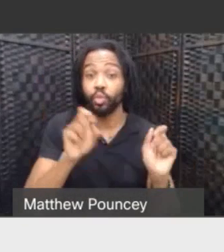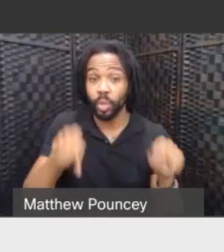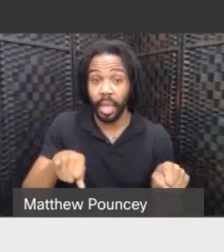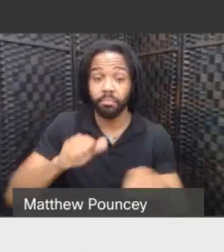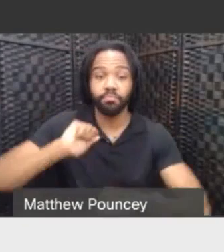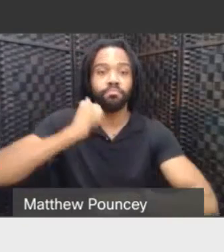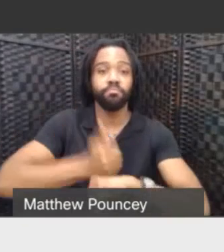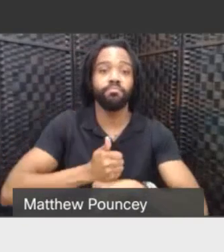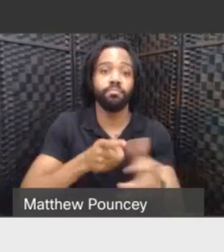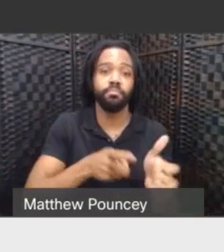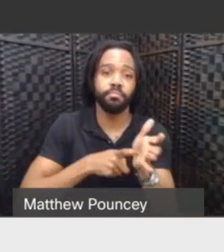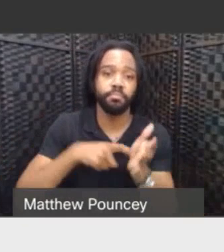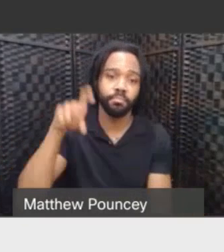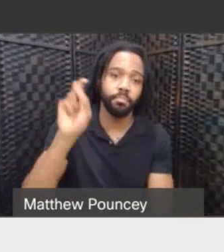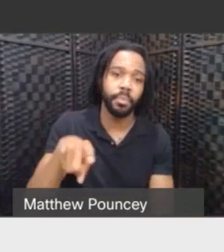mandate.